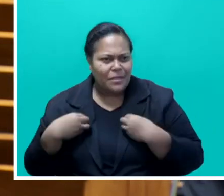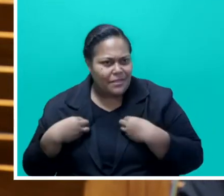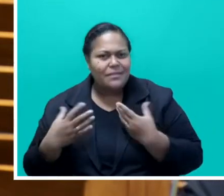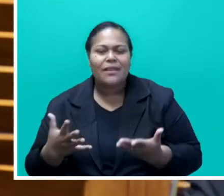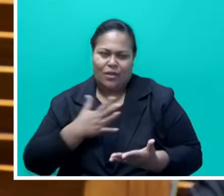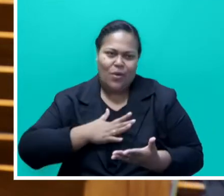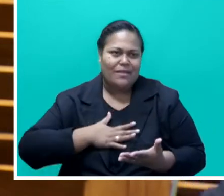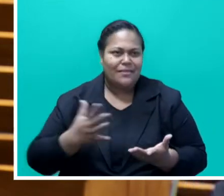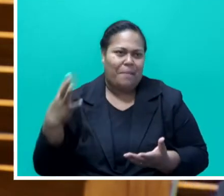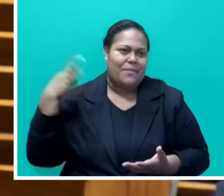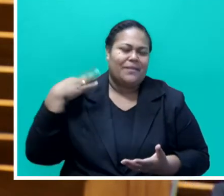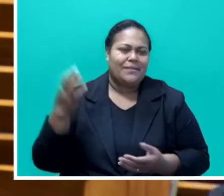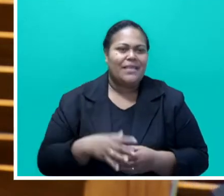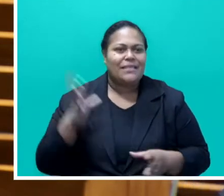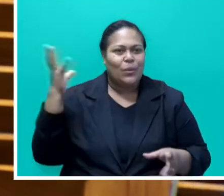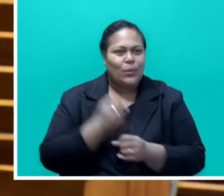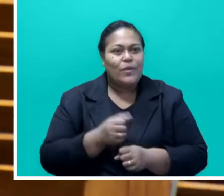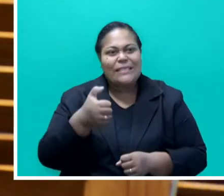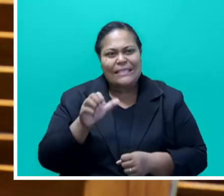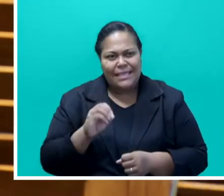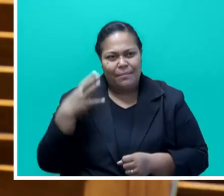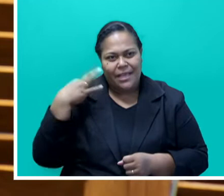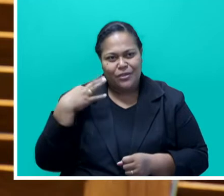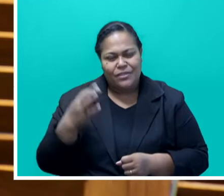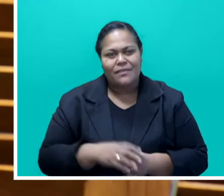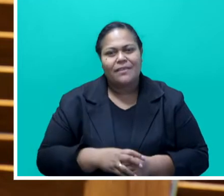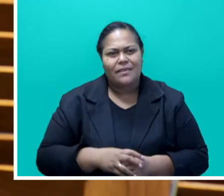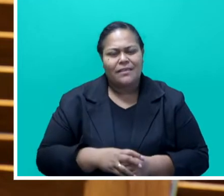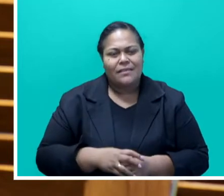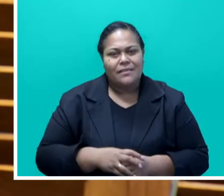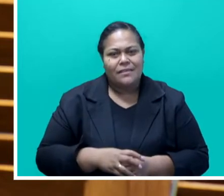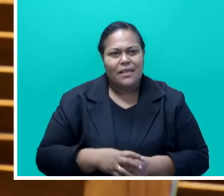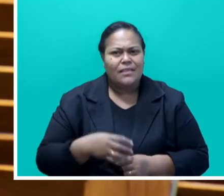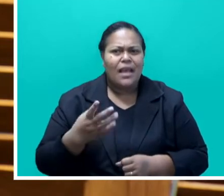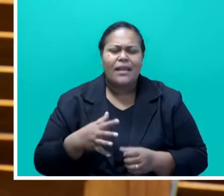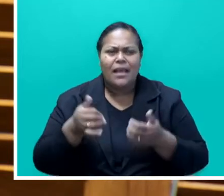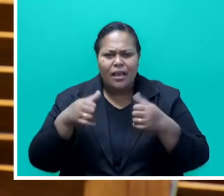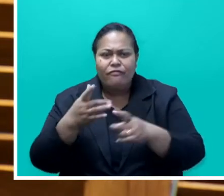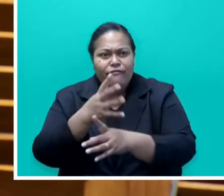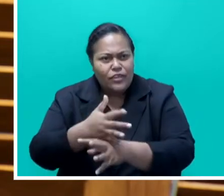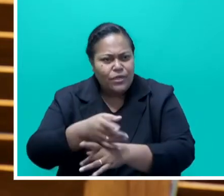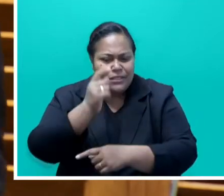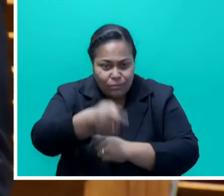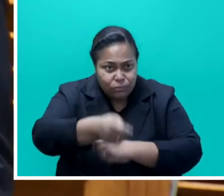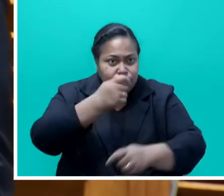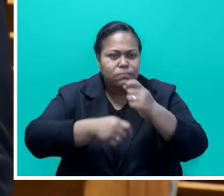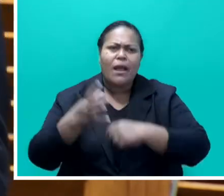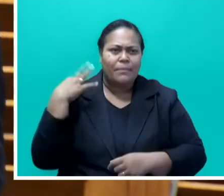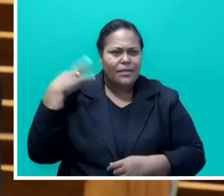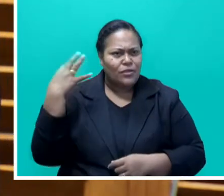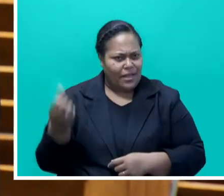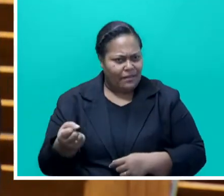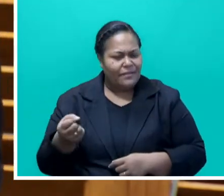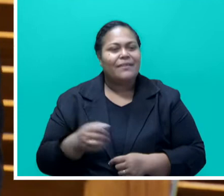total applications. Also from the fisheries sector is about 12%. Remaining applications are from forestry,